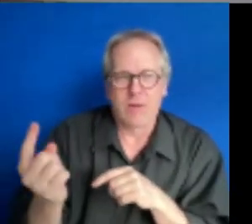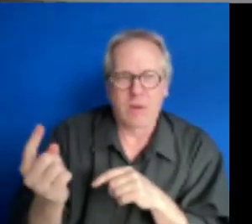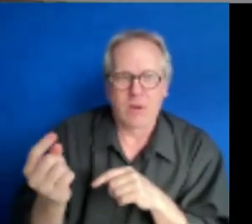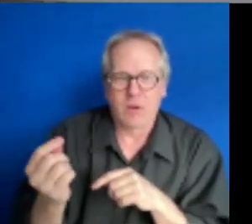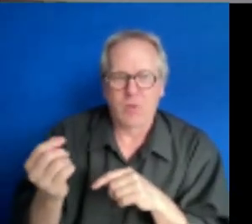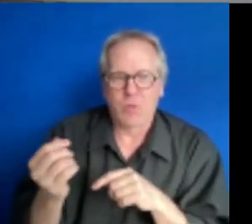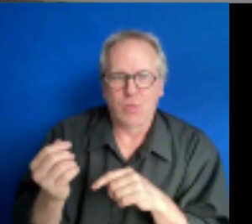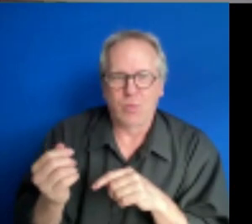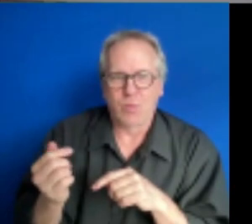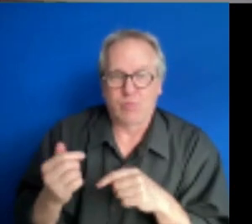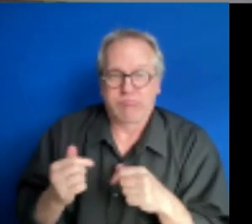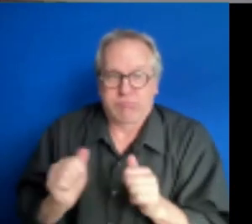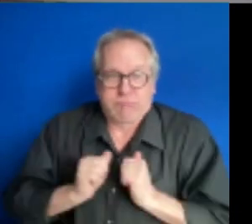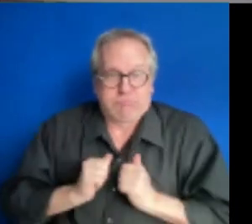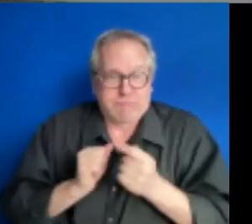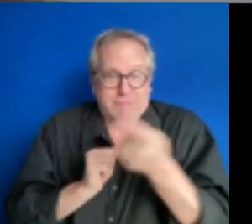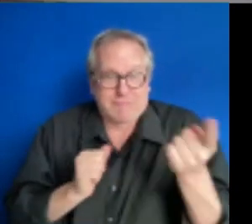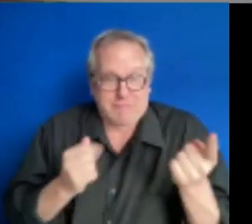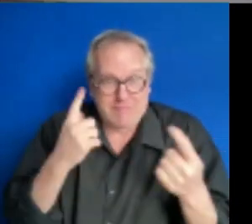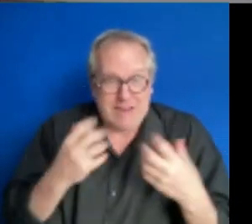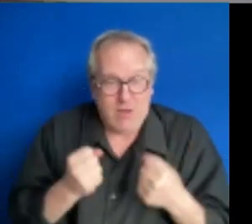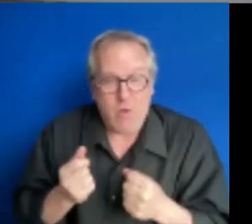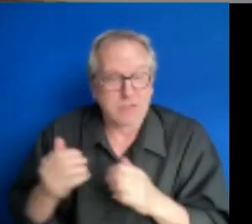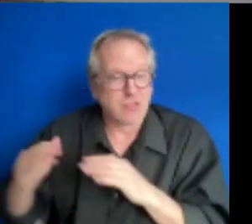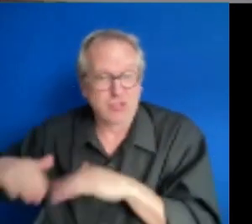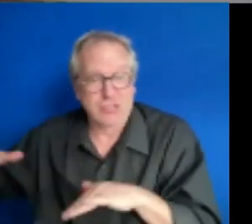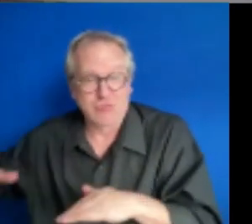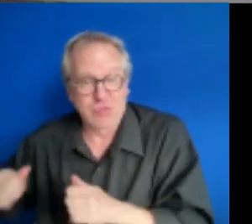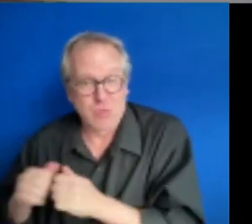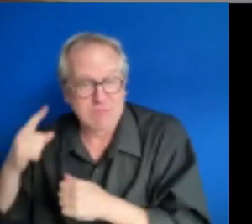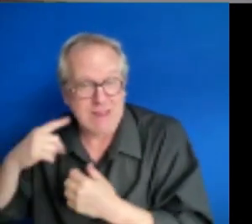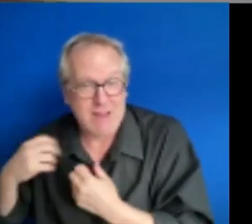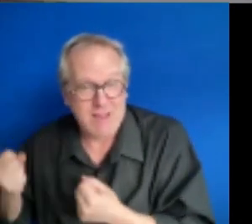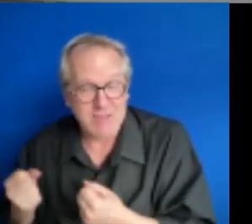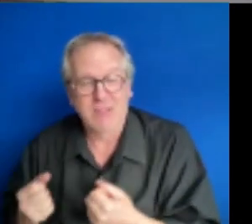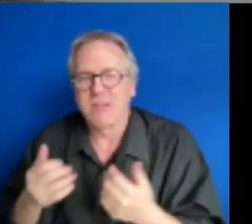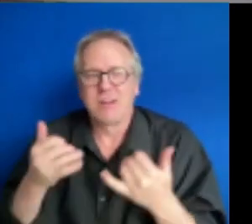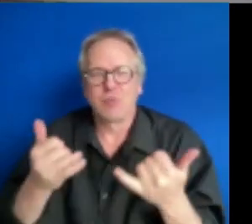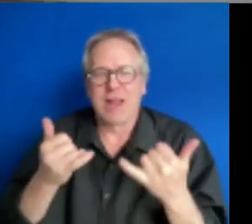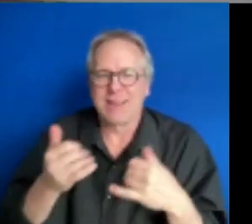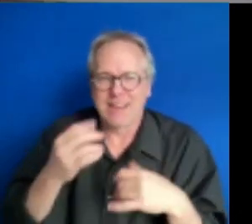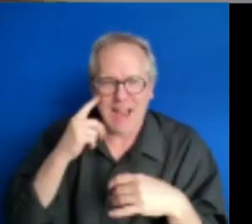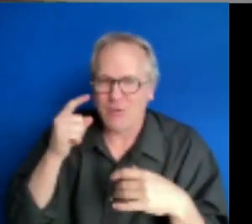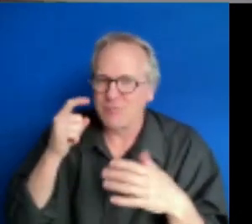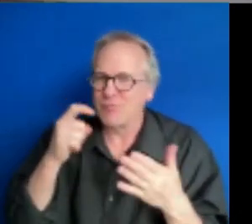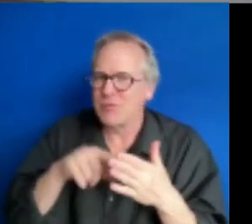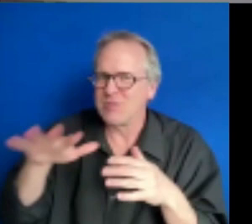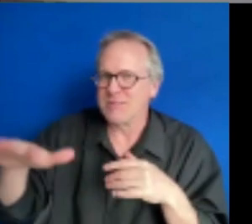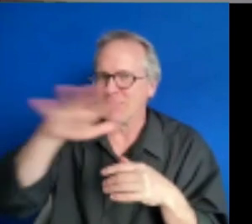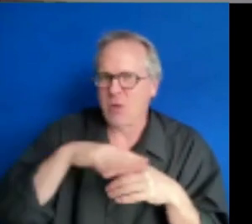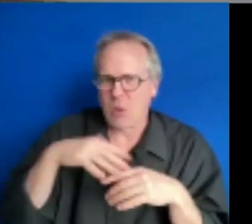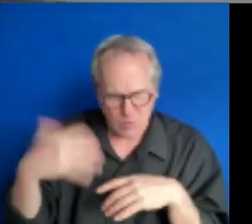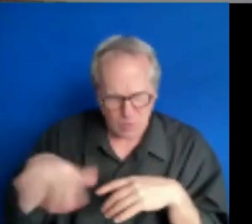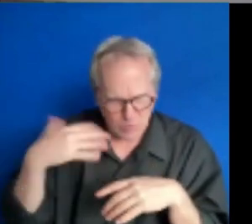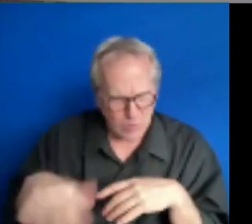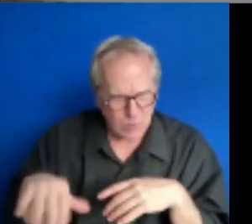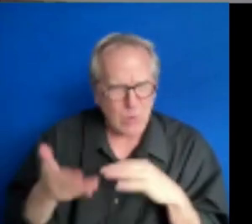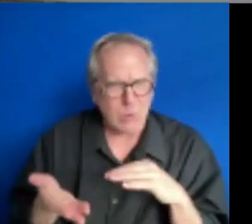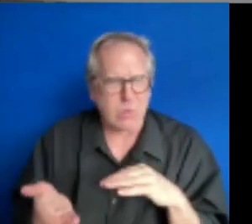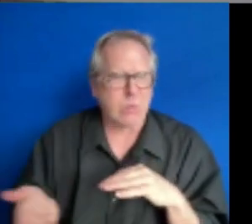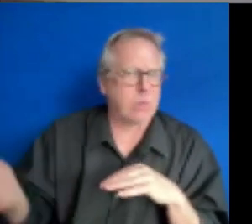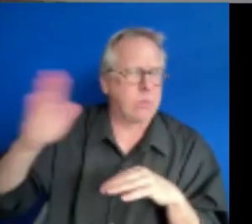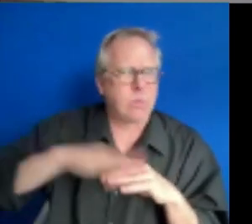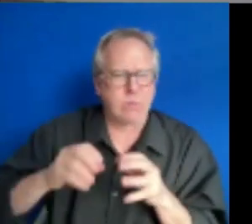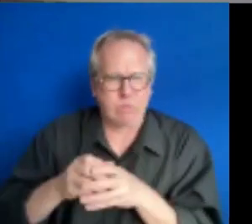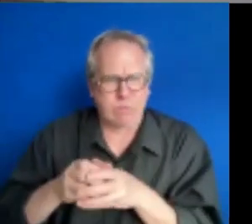we are themselves, whether we're raising children. You know, right now we are seeing a huge rise in mental